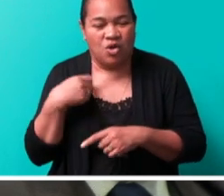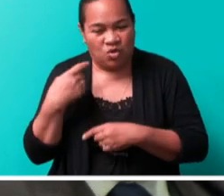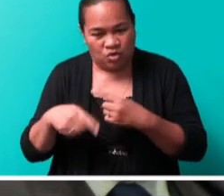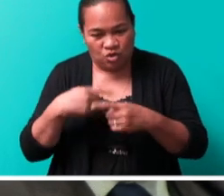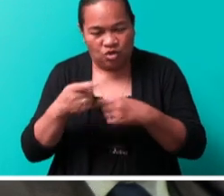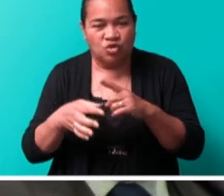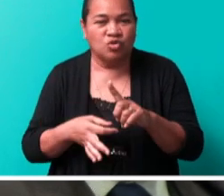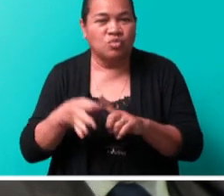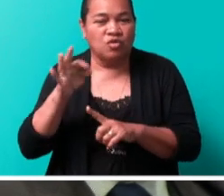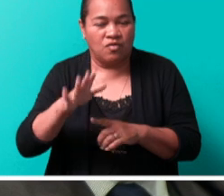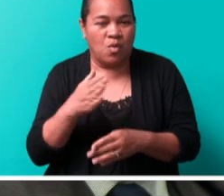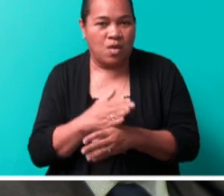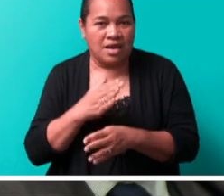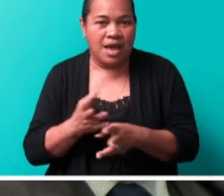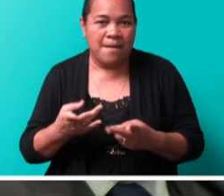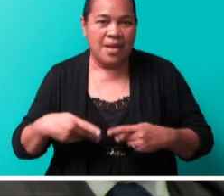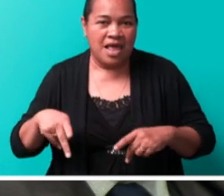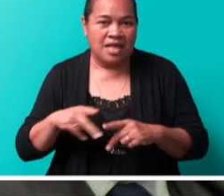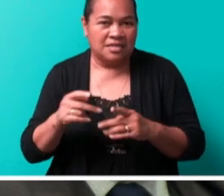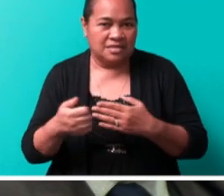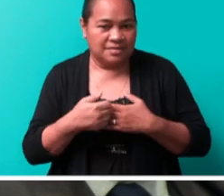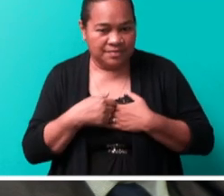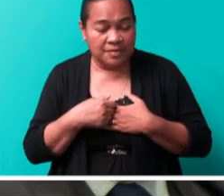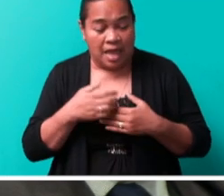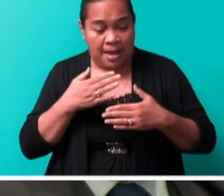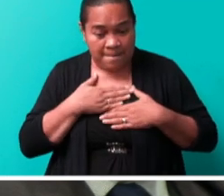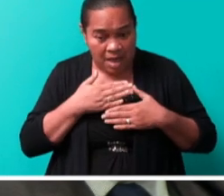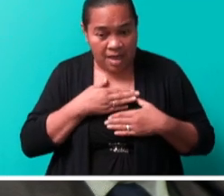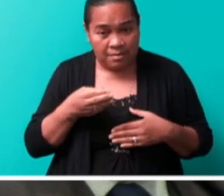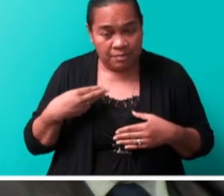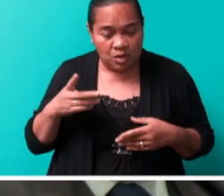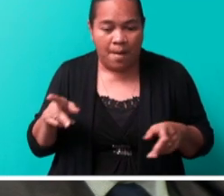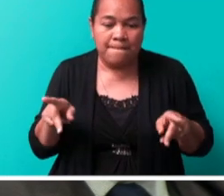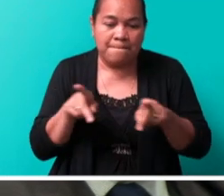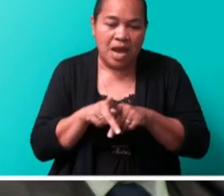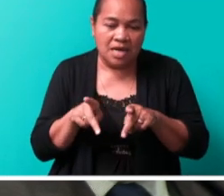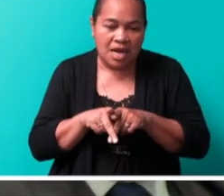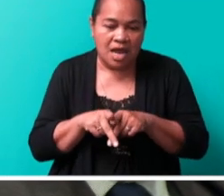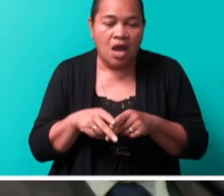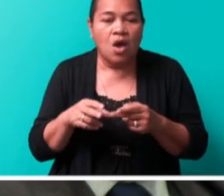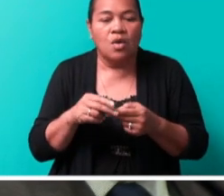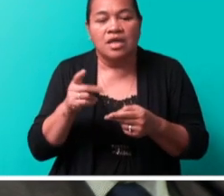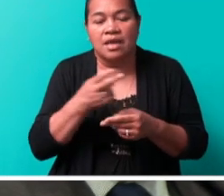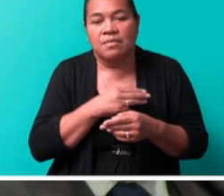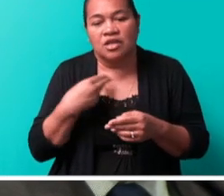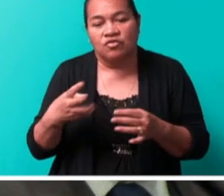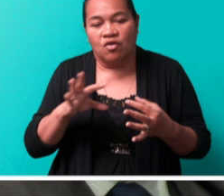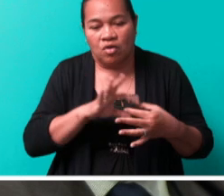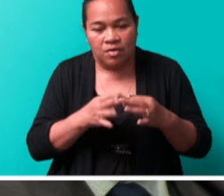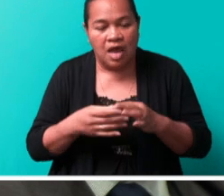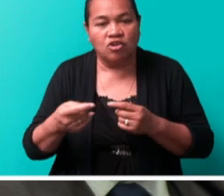improvement. Mr. Speaker, sir, my ministry, in partnership with the Ministry of Cooperative, Trade